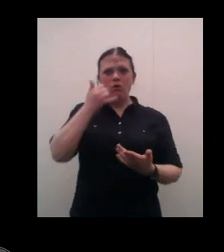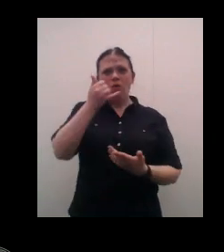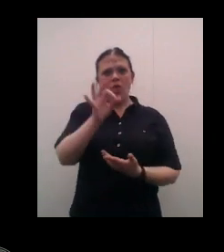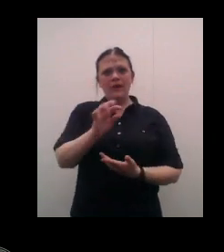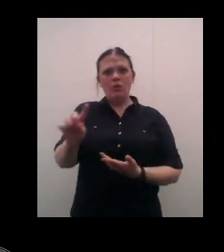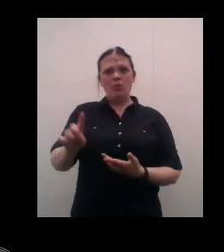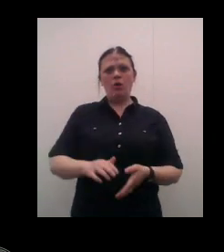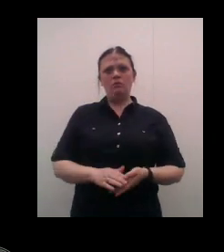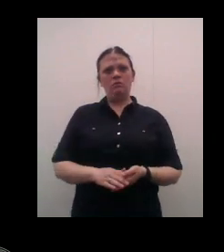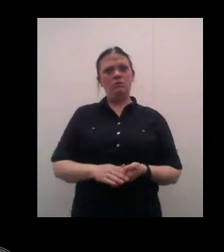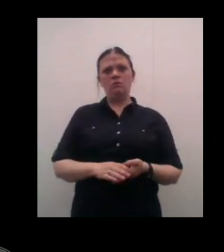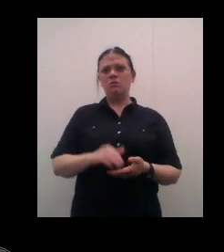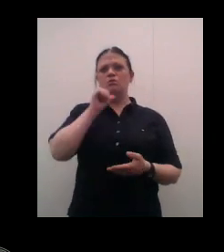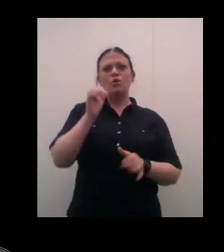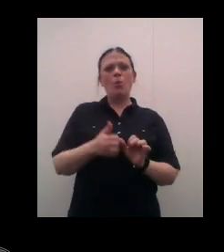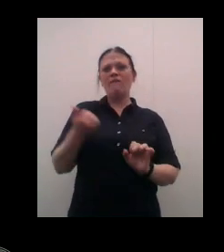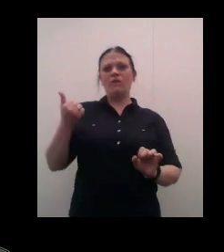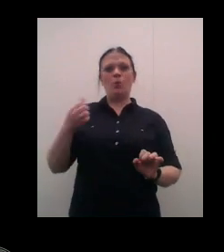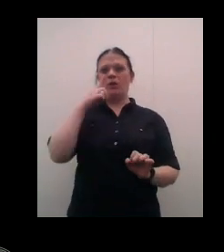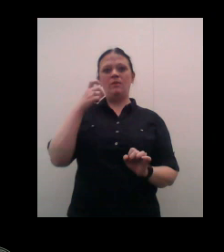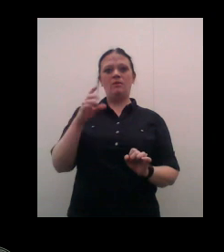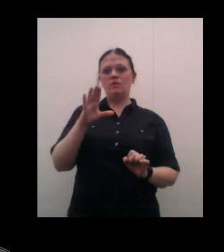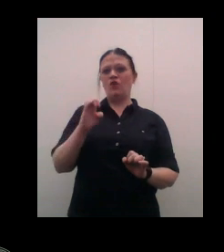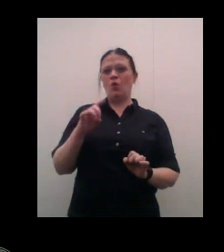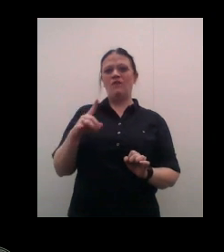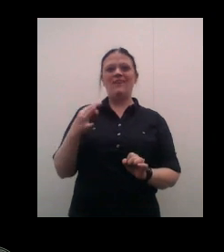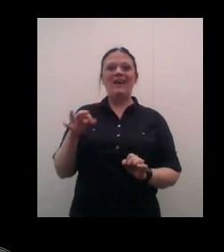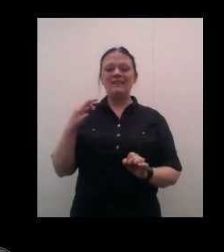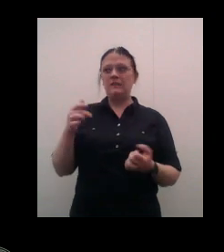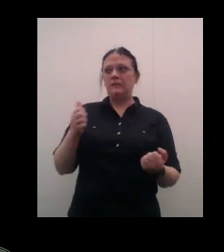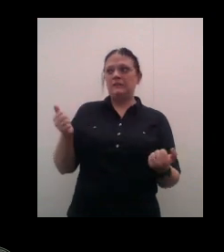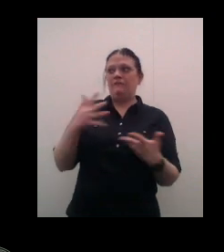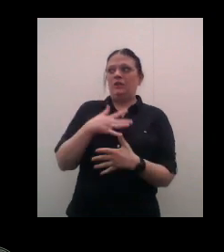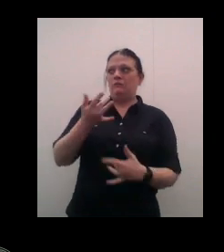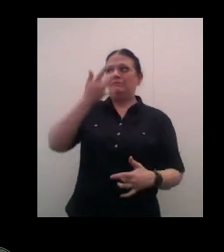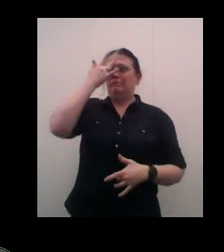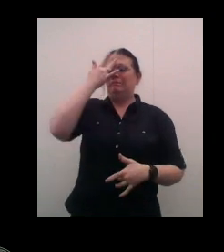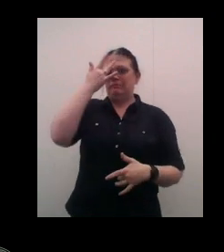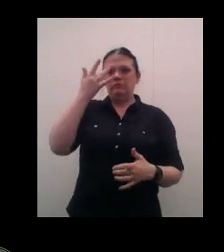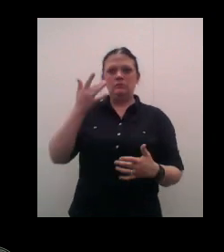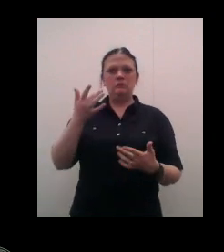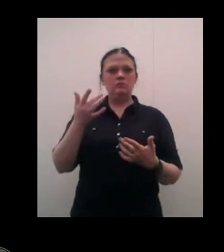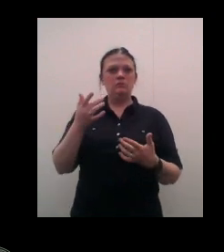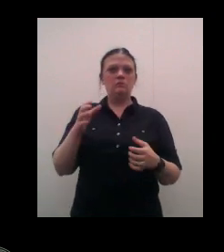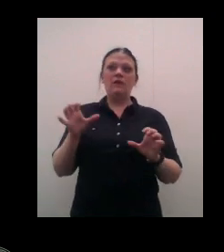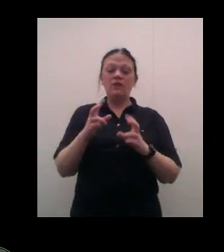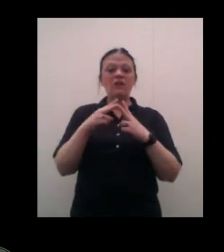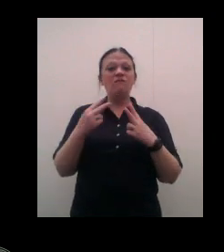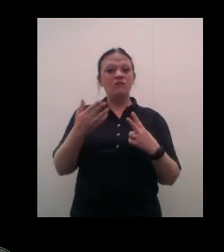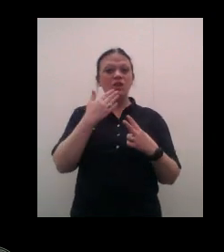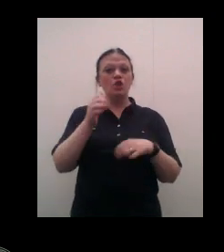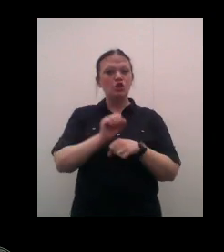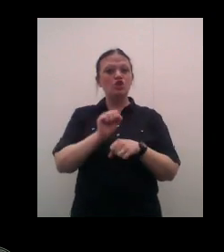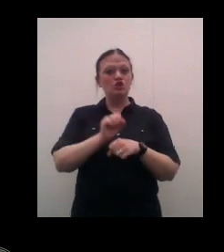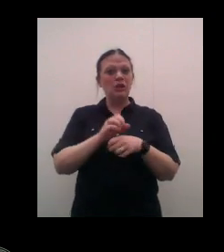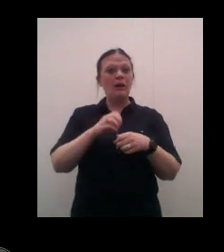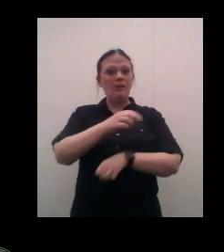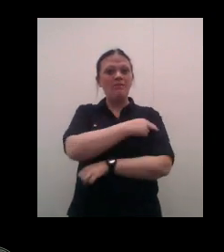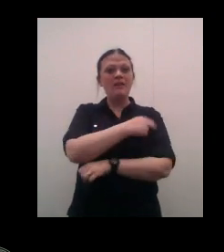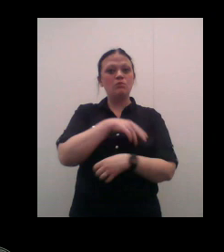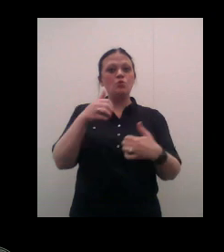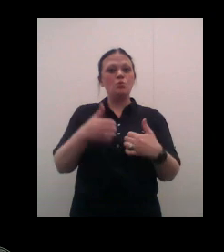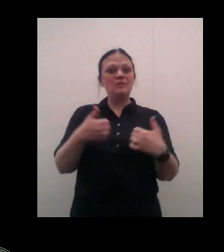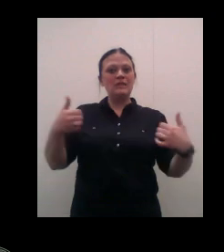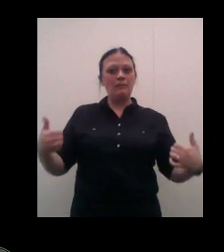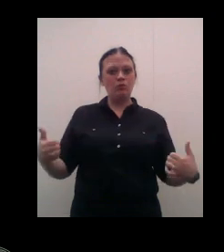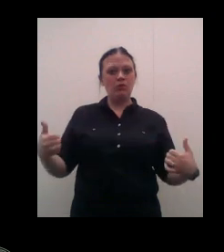911. Do not avoid it because of COVID-19 and the fear of catching COVID-19. They've done a very good job in hospitals, I believe, of separating